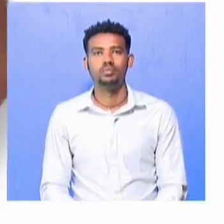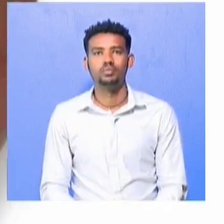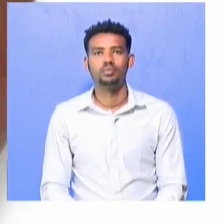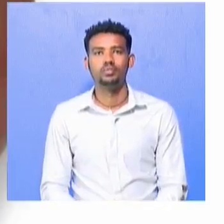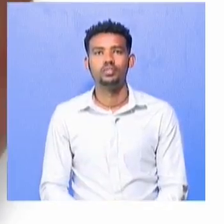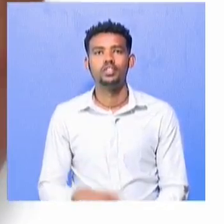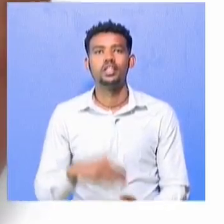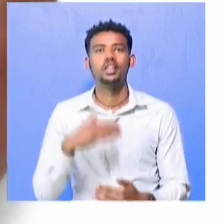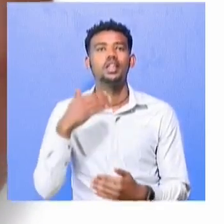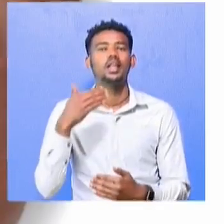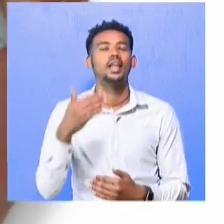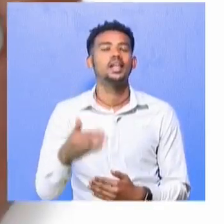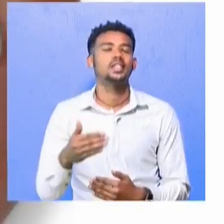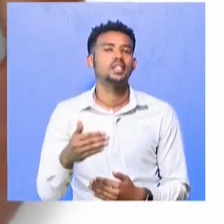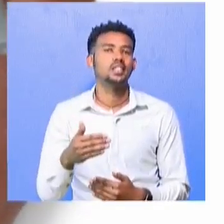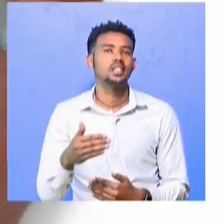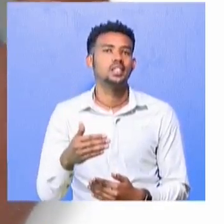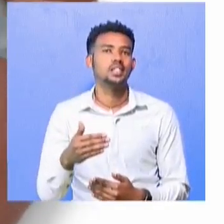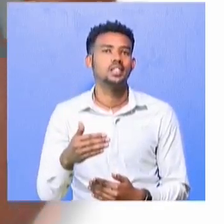in the next